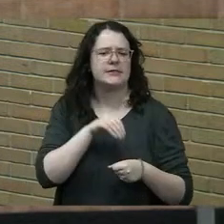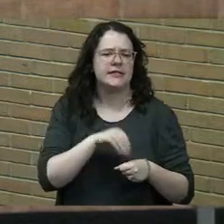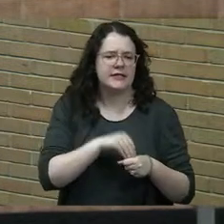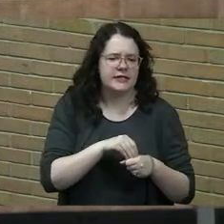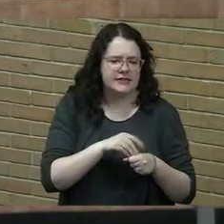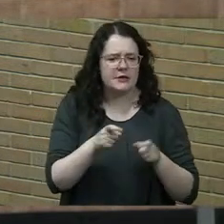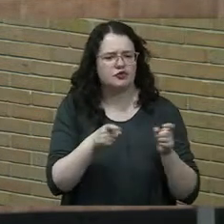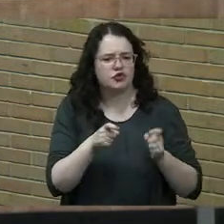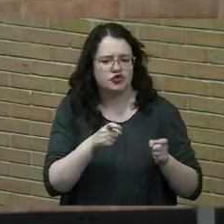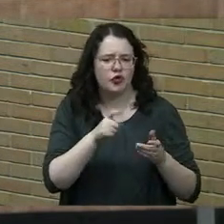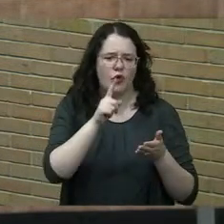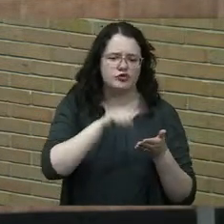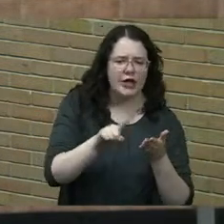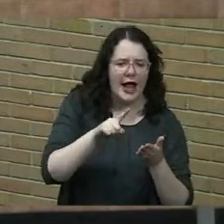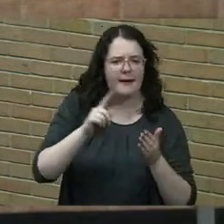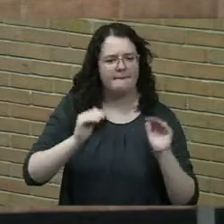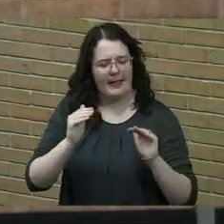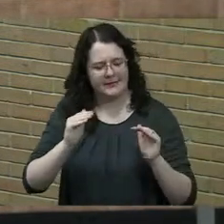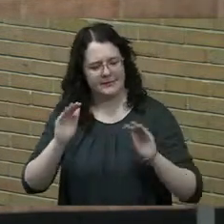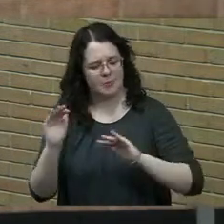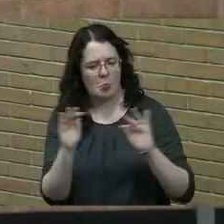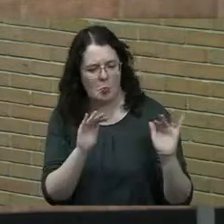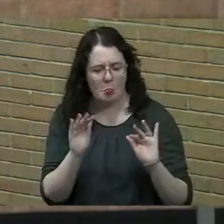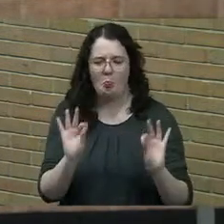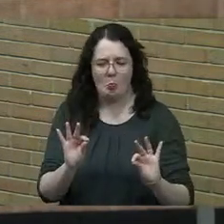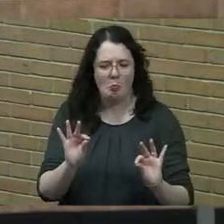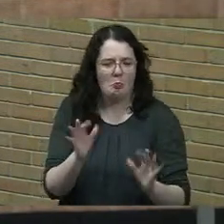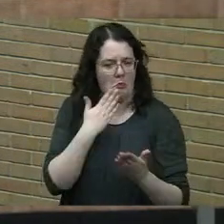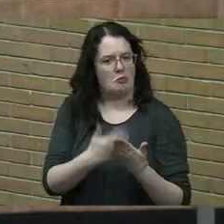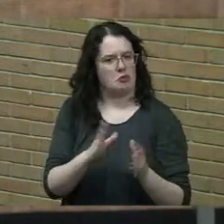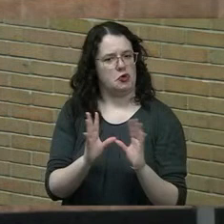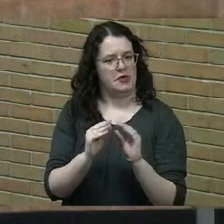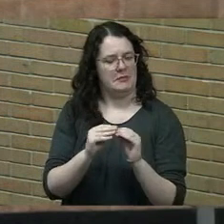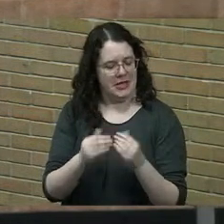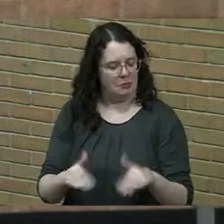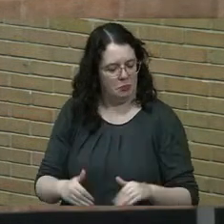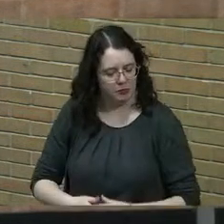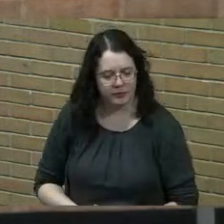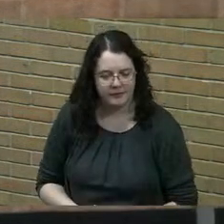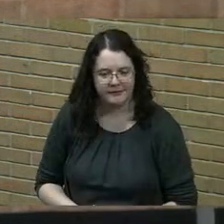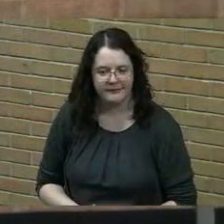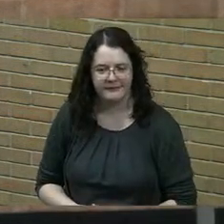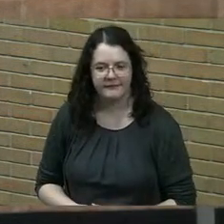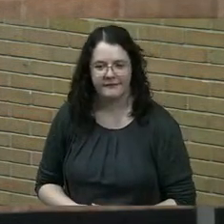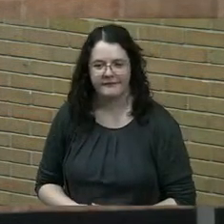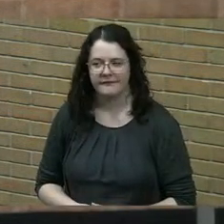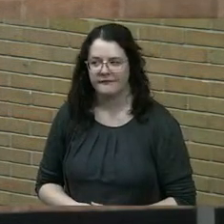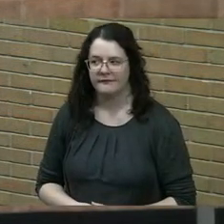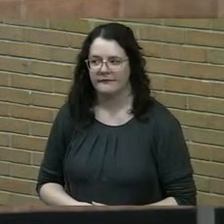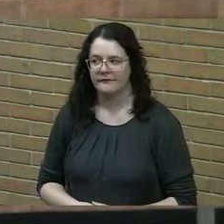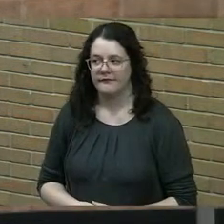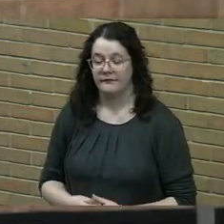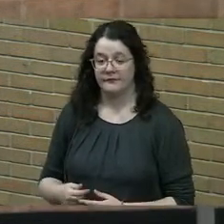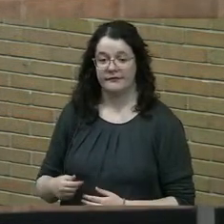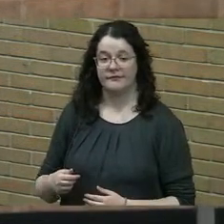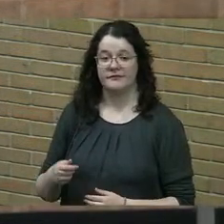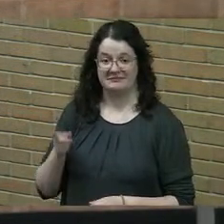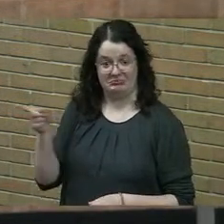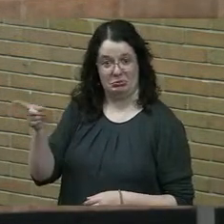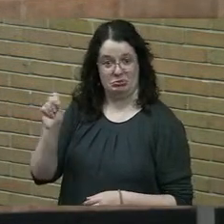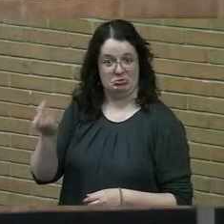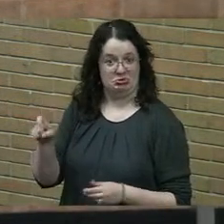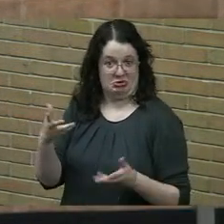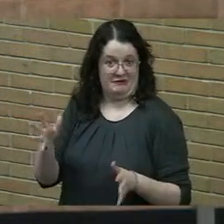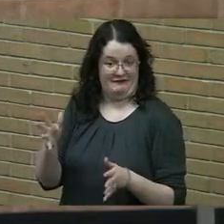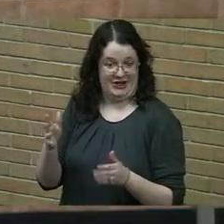balances. So it was a very, very productive meeting. You have received in your packets or through